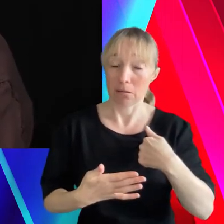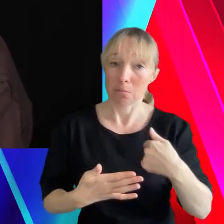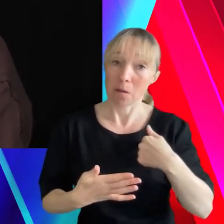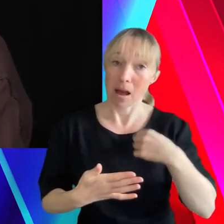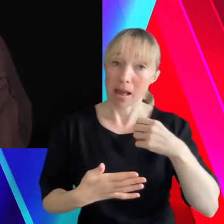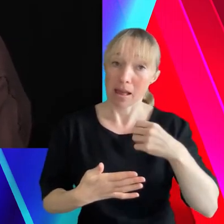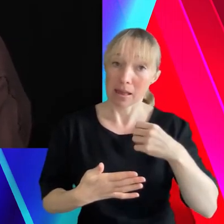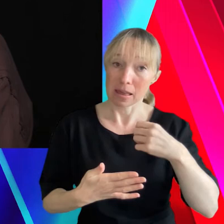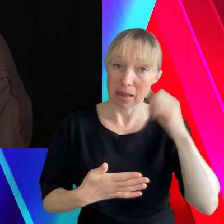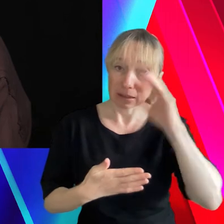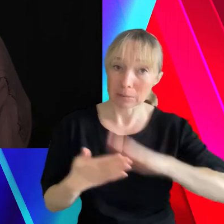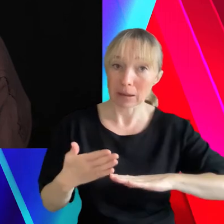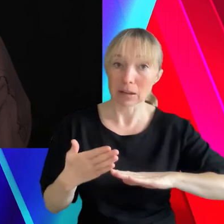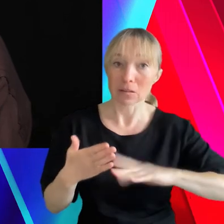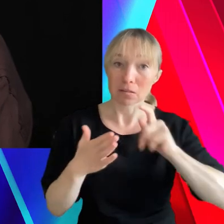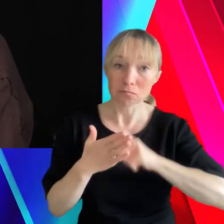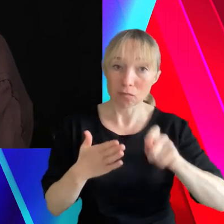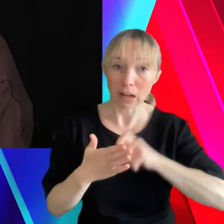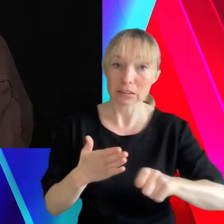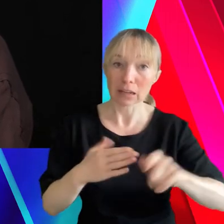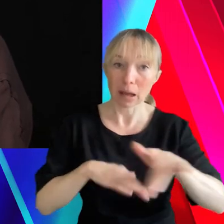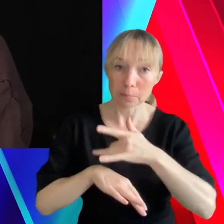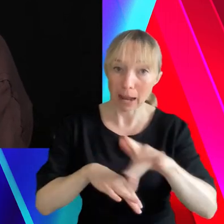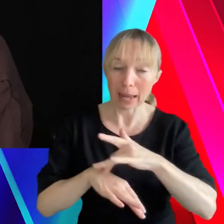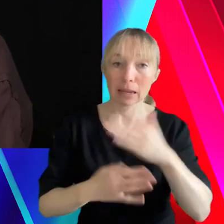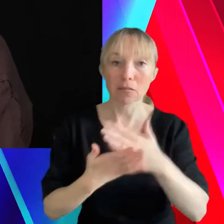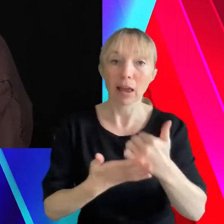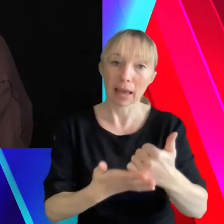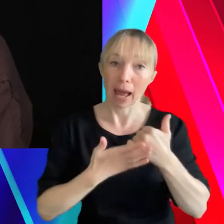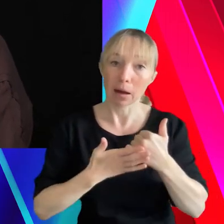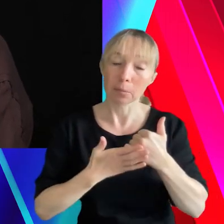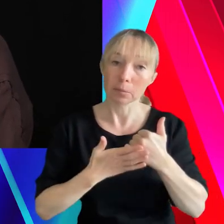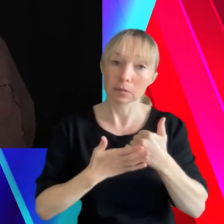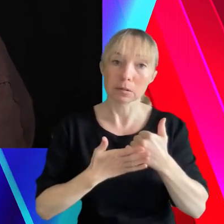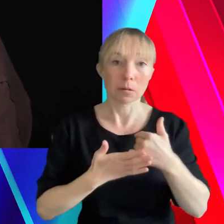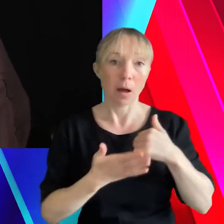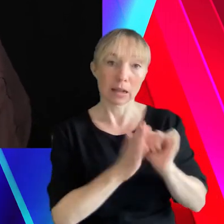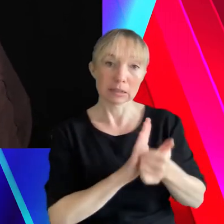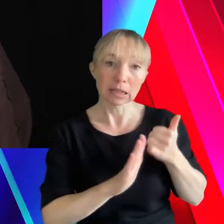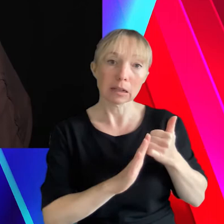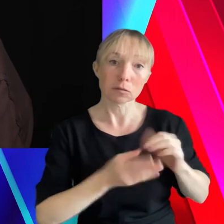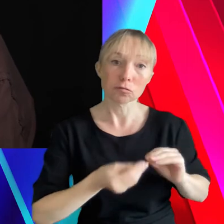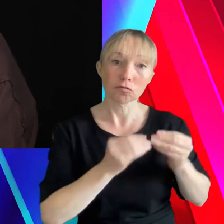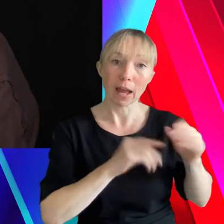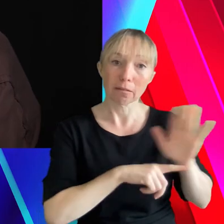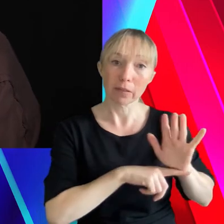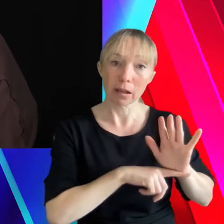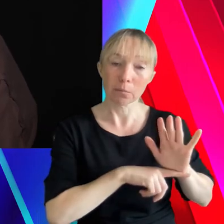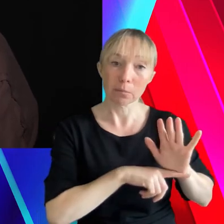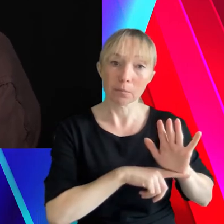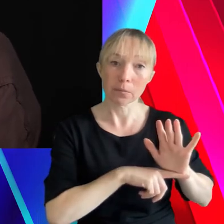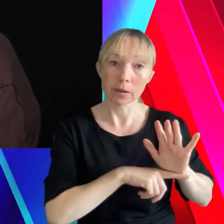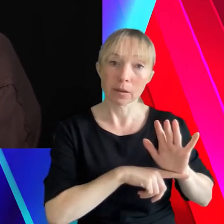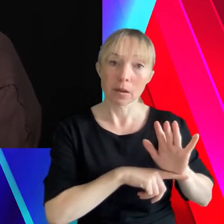plays helped considerably in my ability to construct films. Now, one of